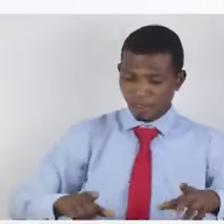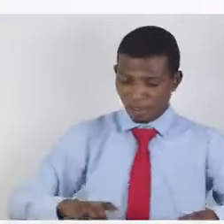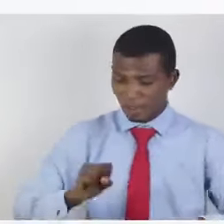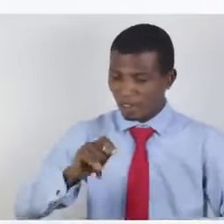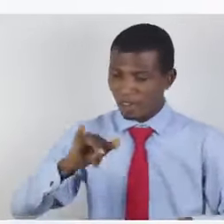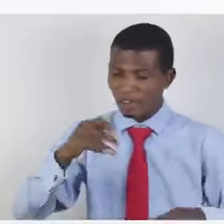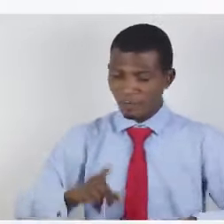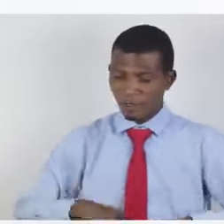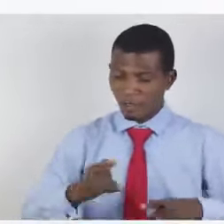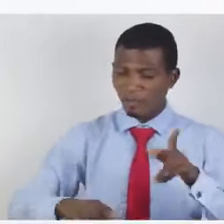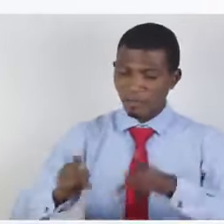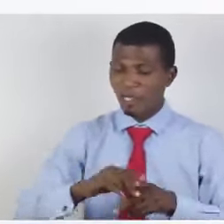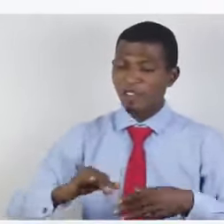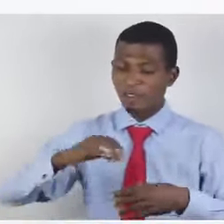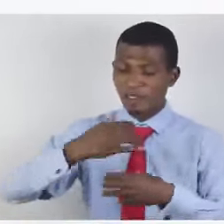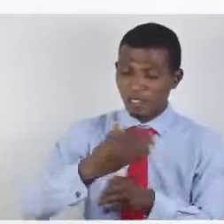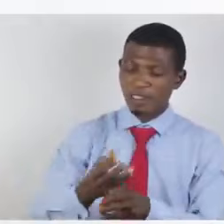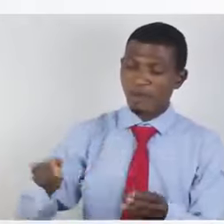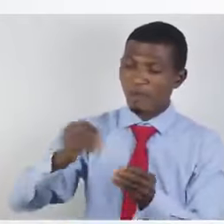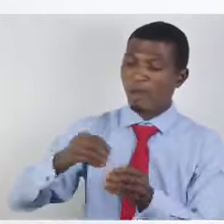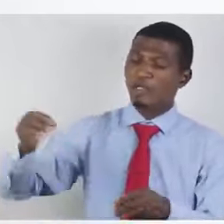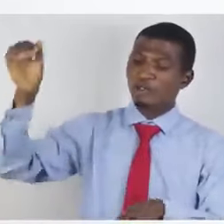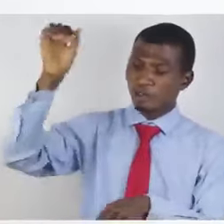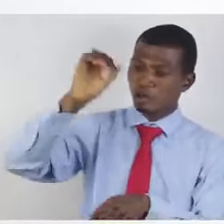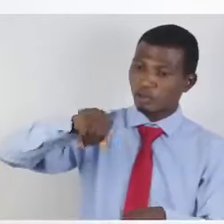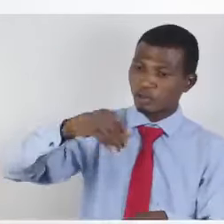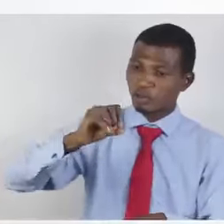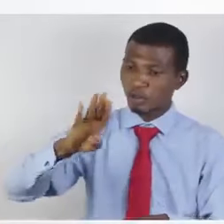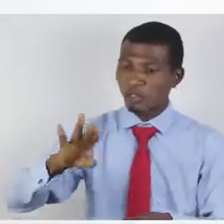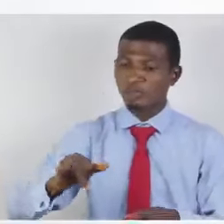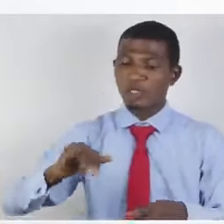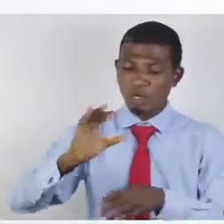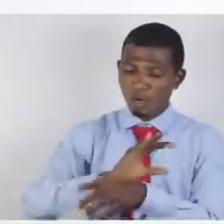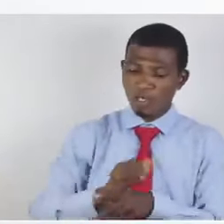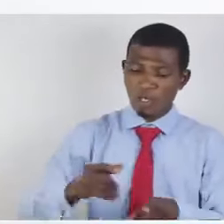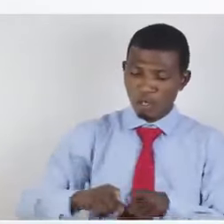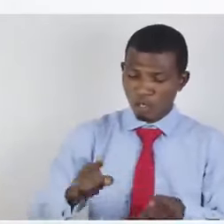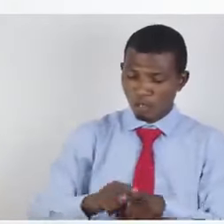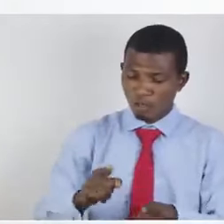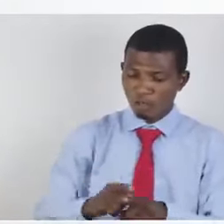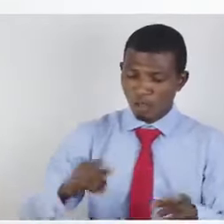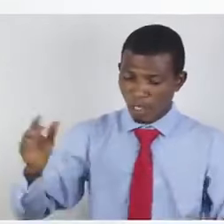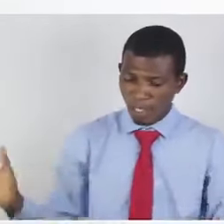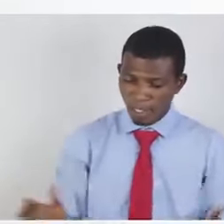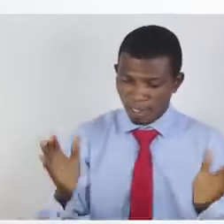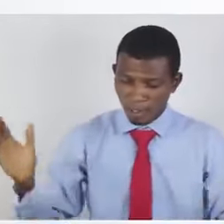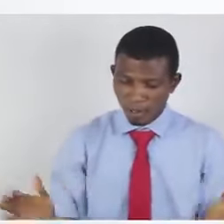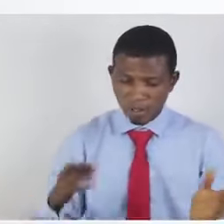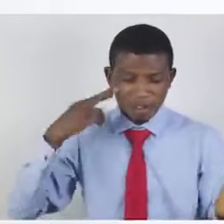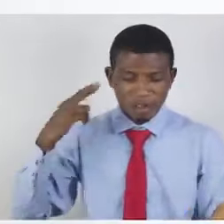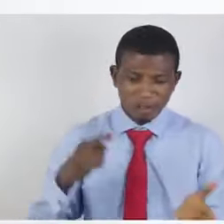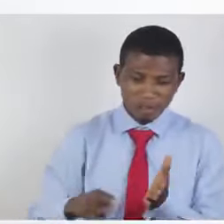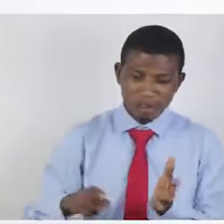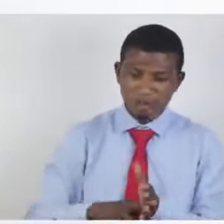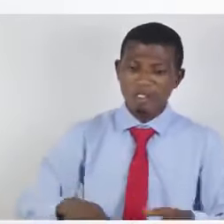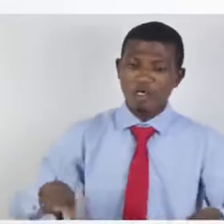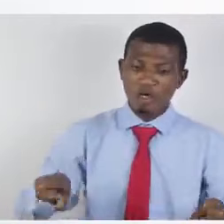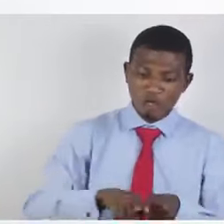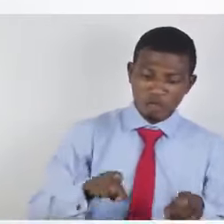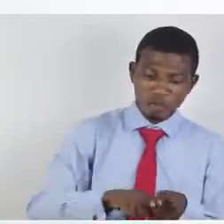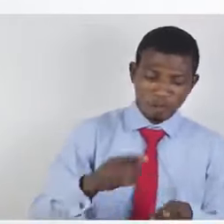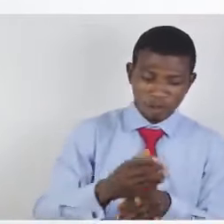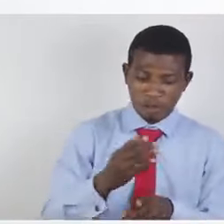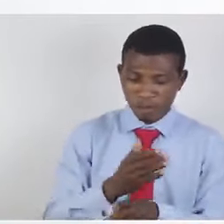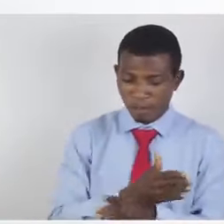by creating jobs, both skilled and unskilled. Commerce also encourages research. Commerce